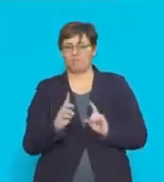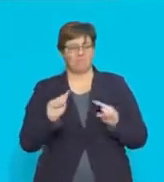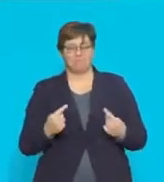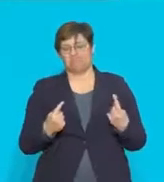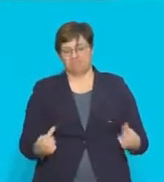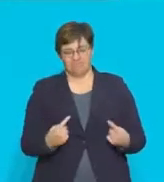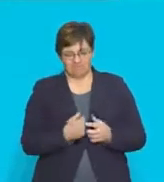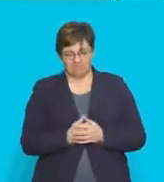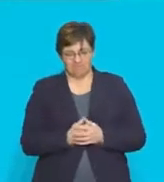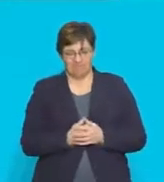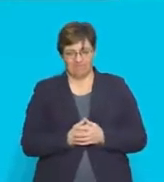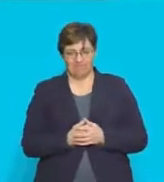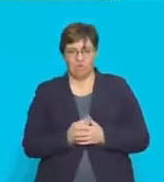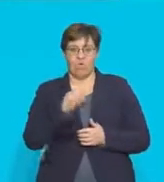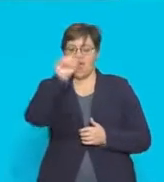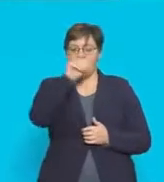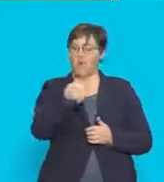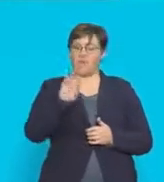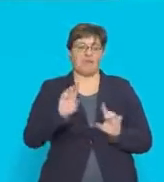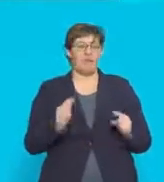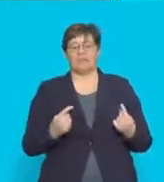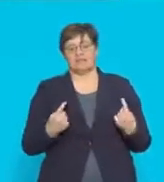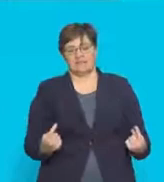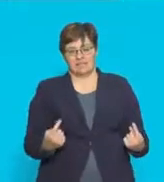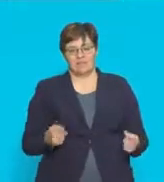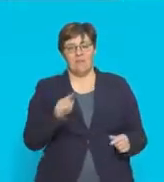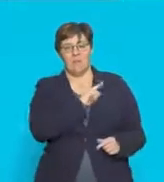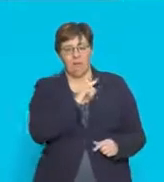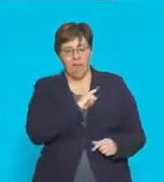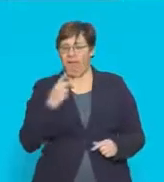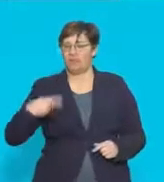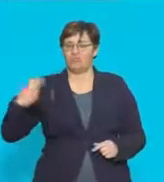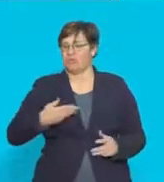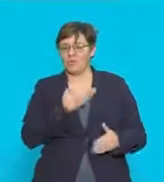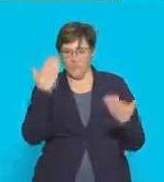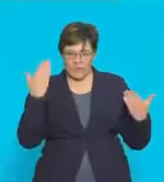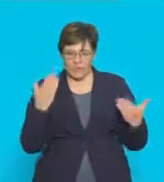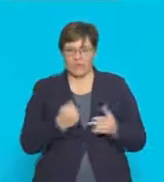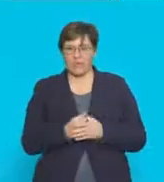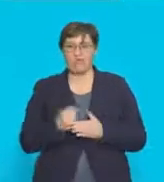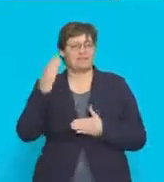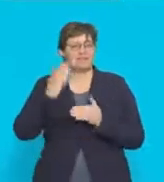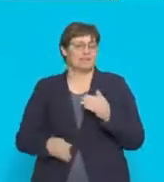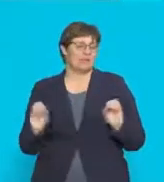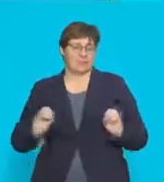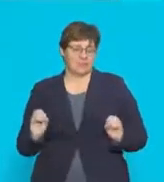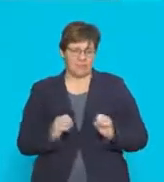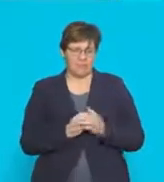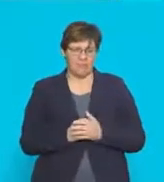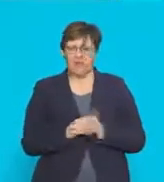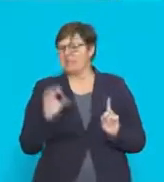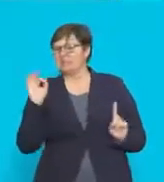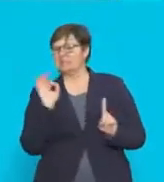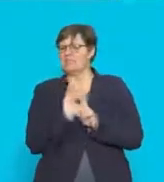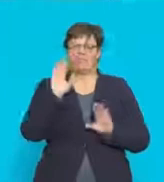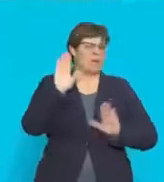You cannot write them as A over B because they need to be non-recurring and they need to be non-terminating, meaning there's no